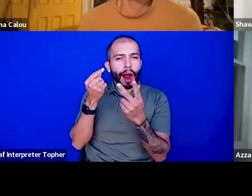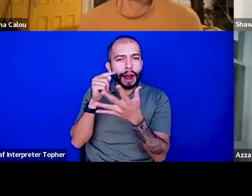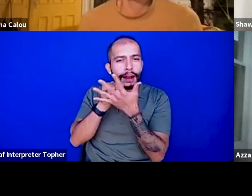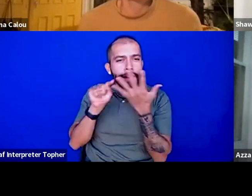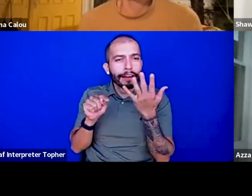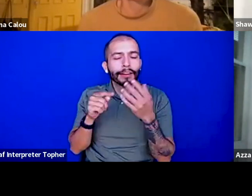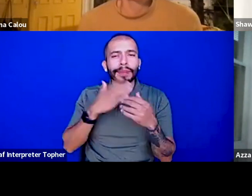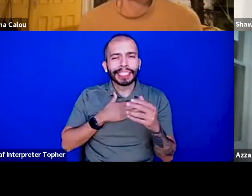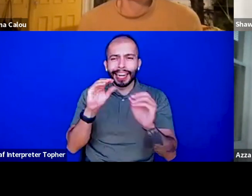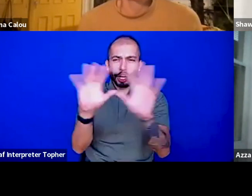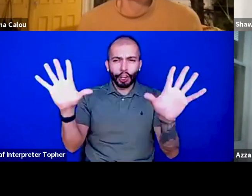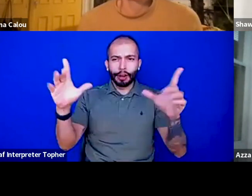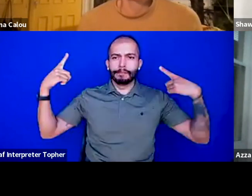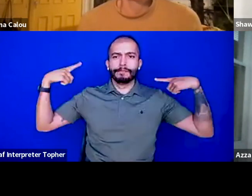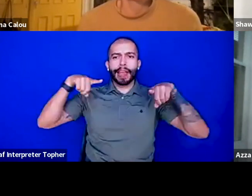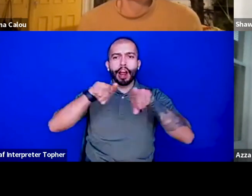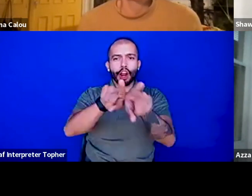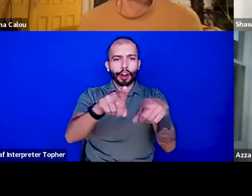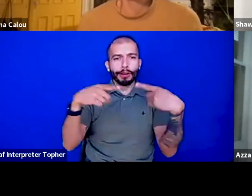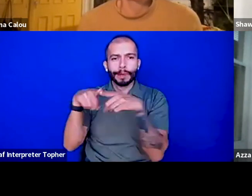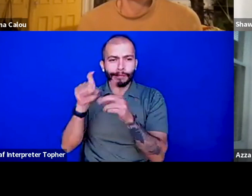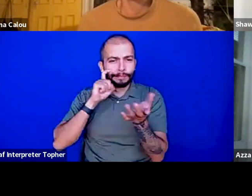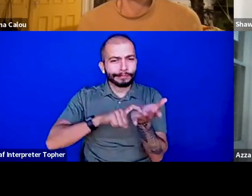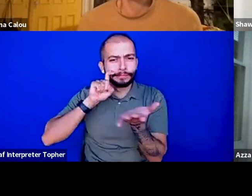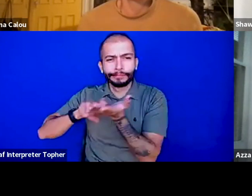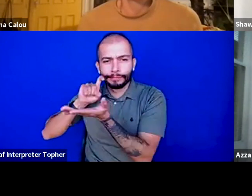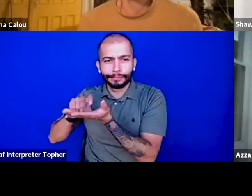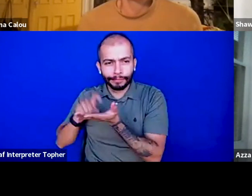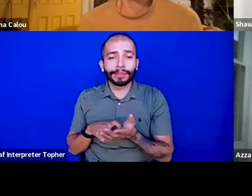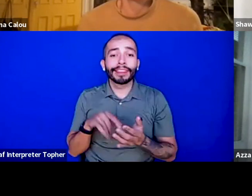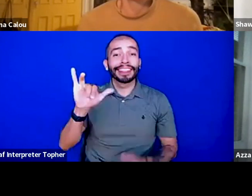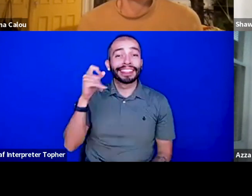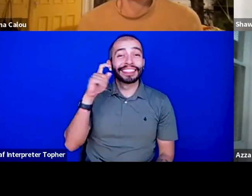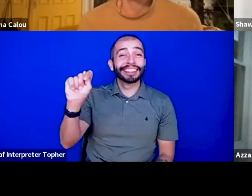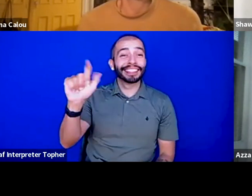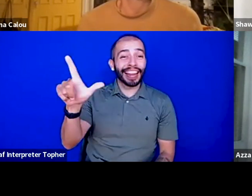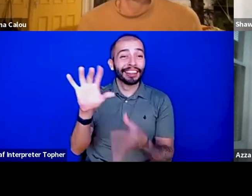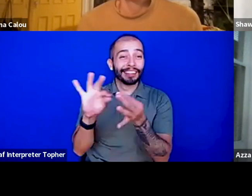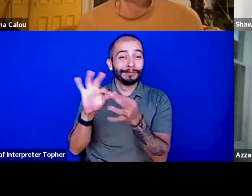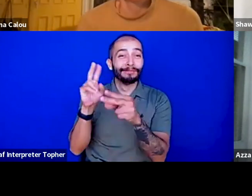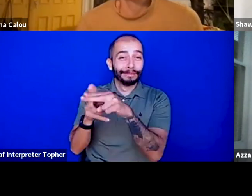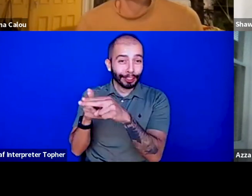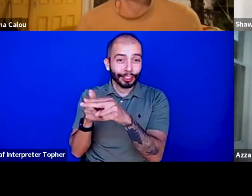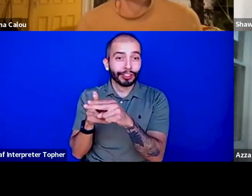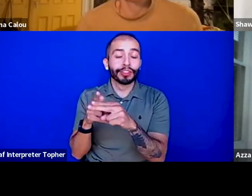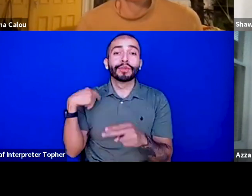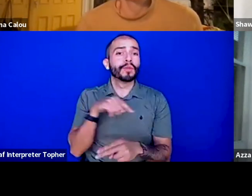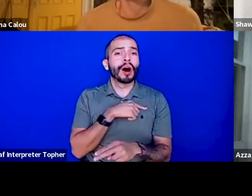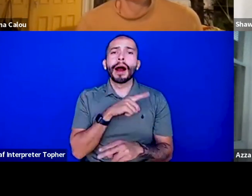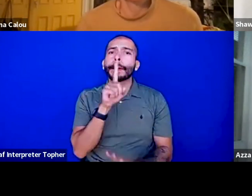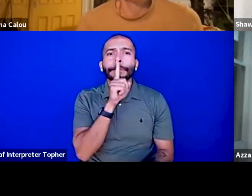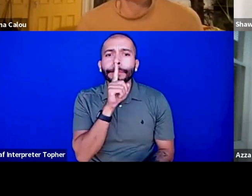freedom journey, we're not starting from the beginning when our ancestors have already done some of the work. We're building off of